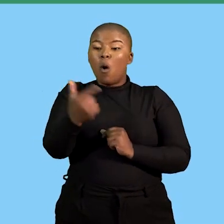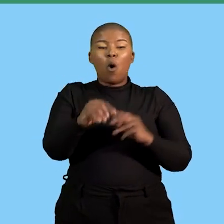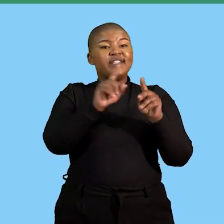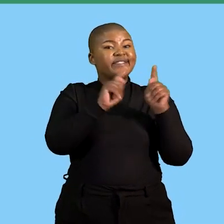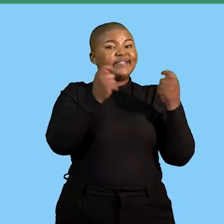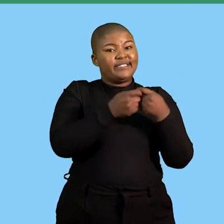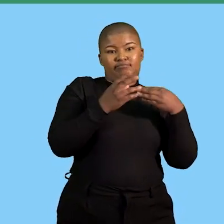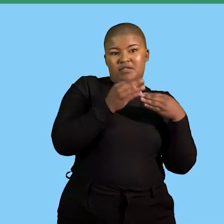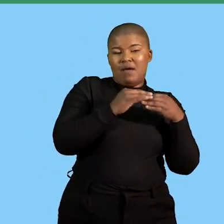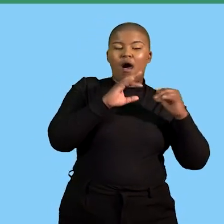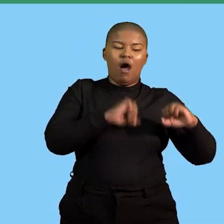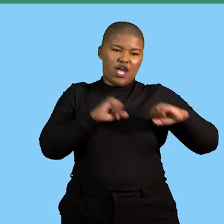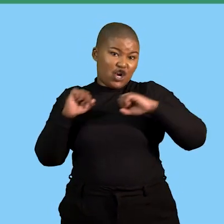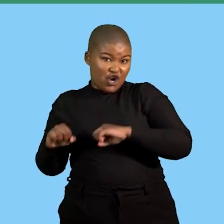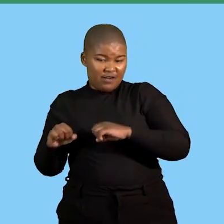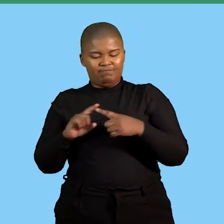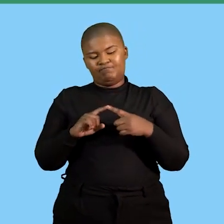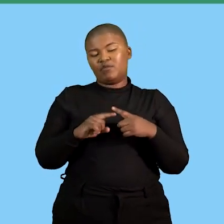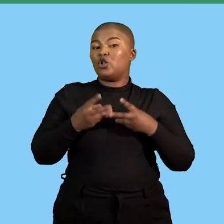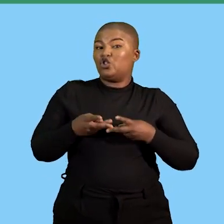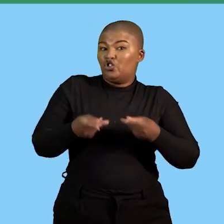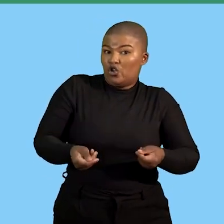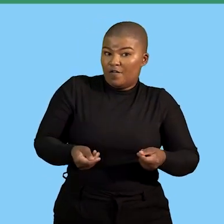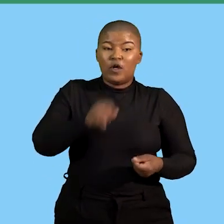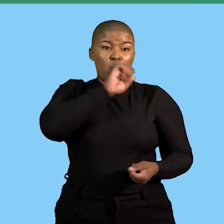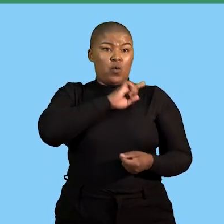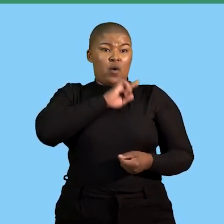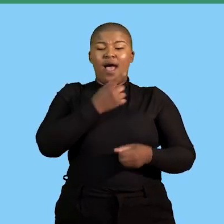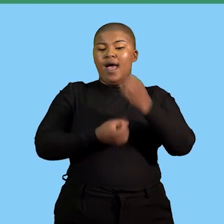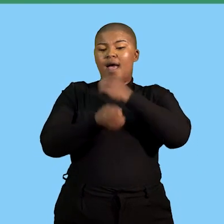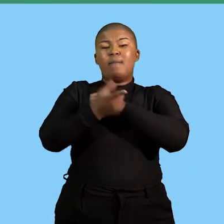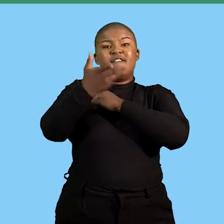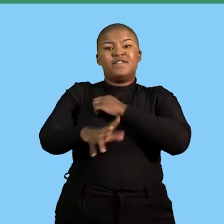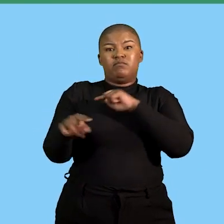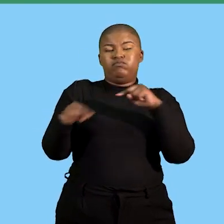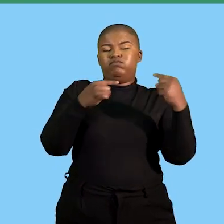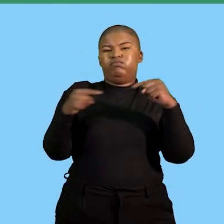they reaching consensus? It's because they were from a phase of conflict